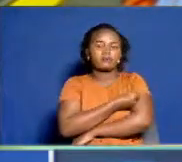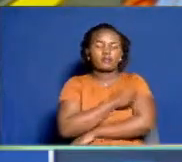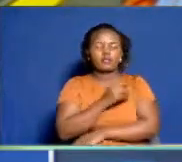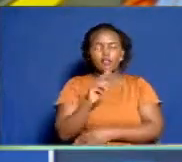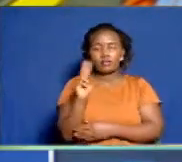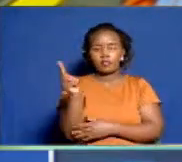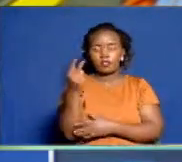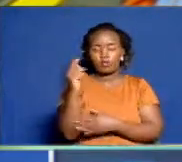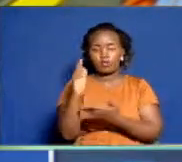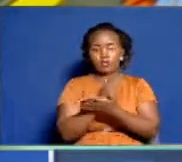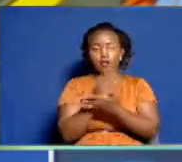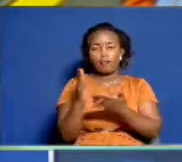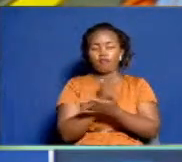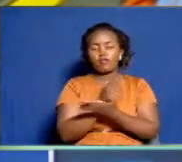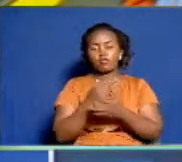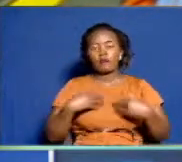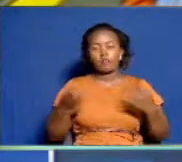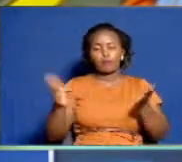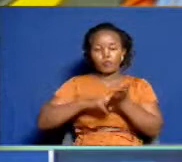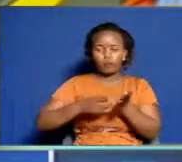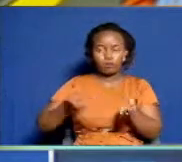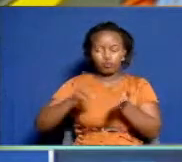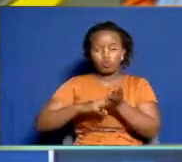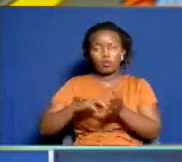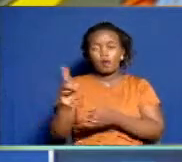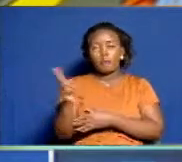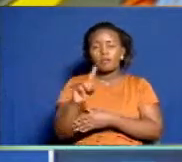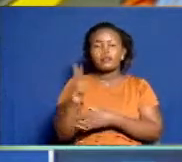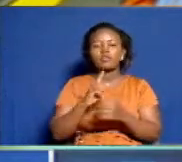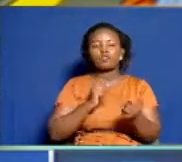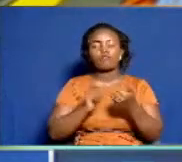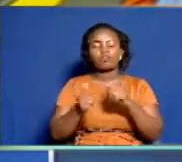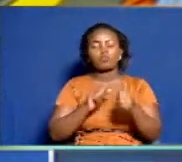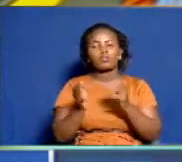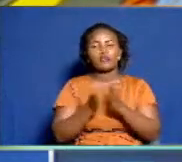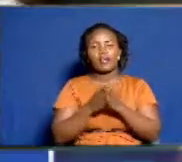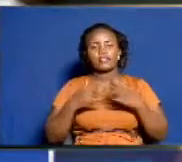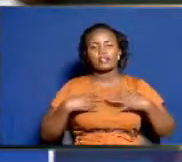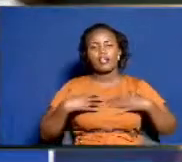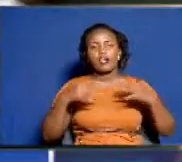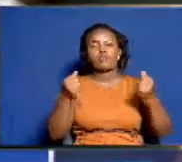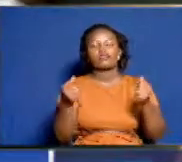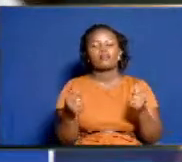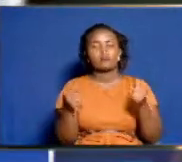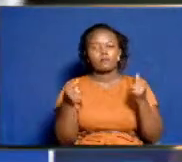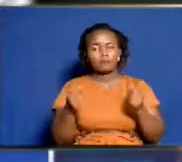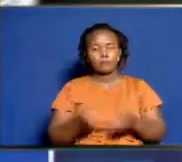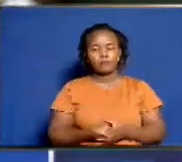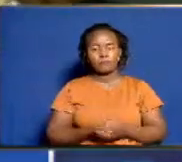second phase of the rollout campaign by the Ministry of Sport and the Ministry of Health.